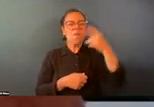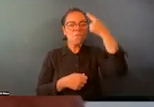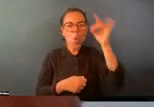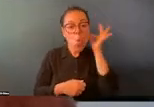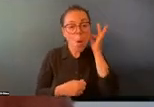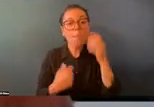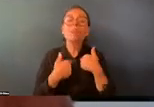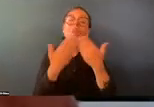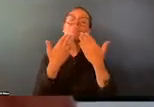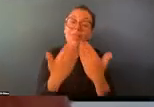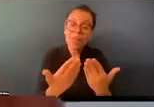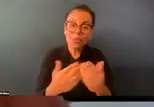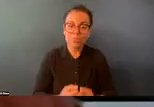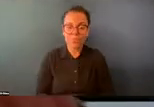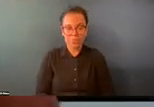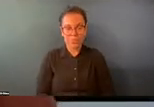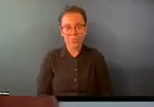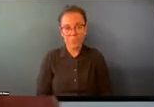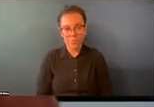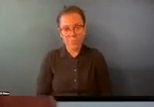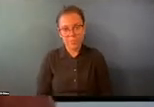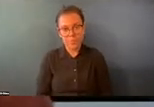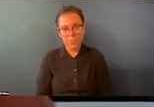school toilets. Thank you.